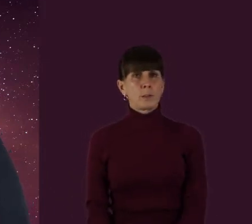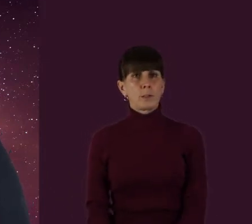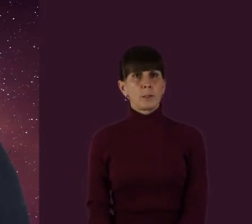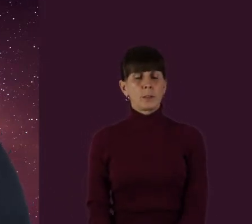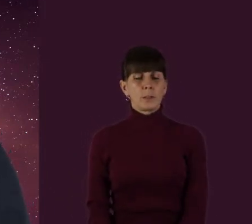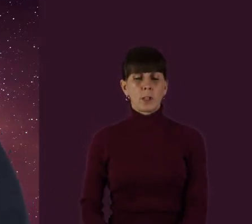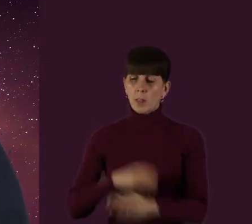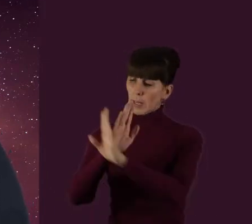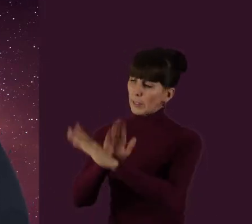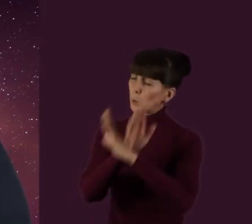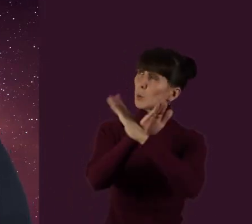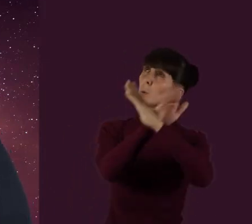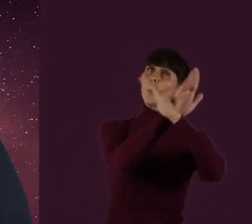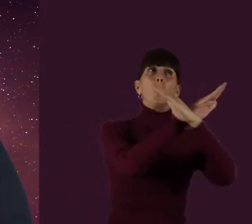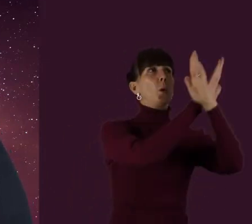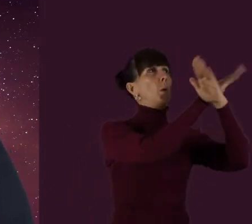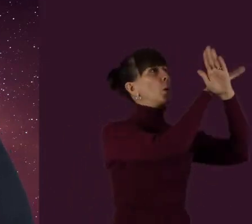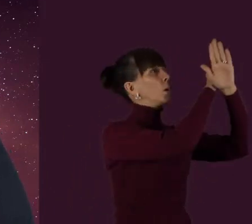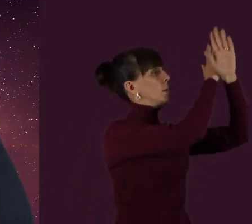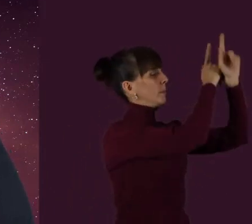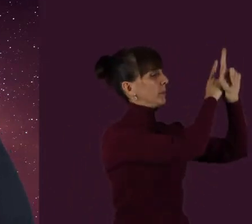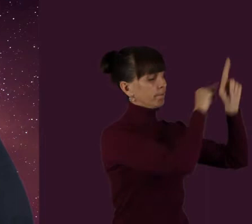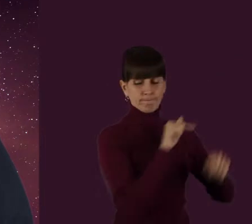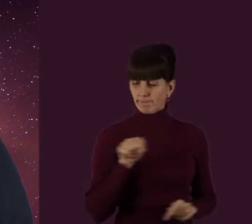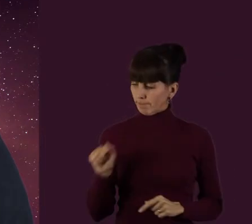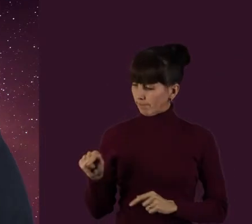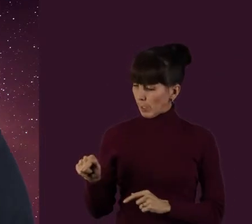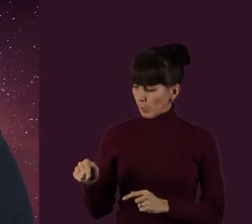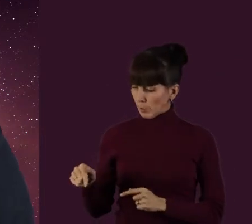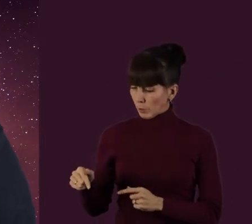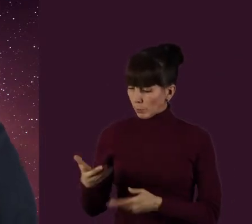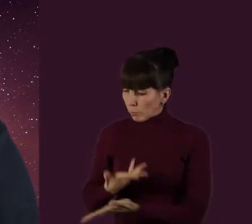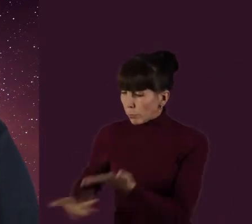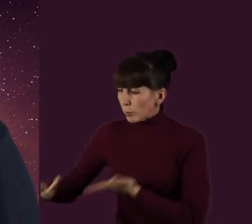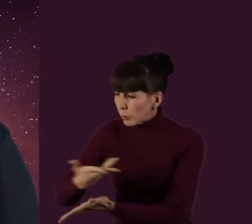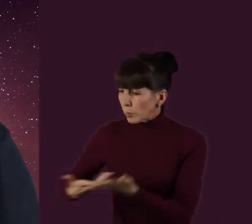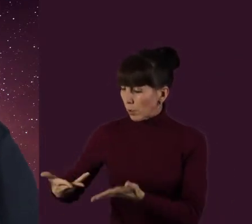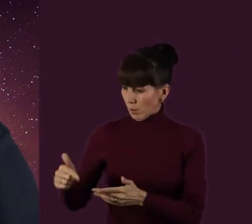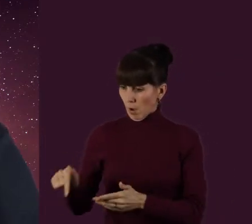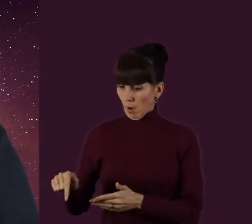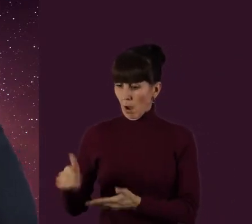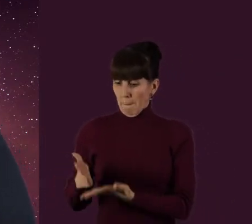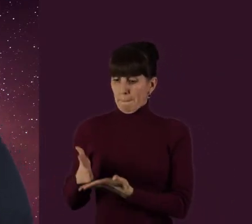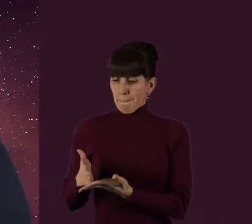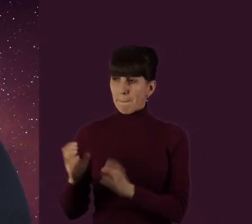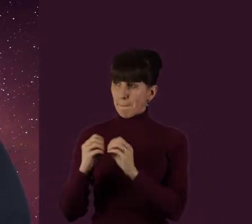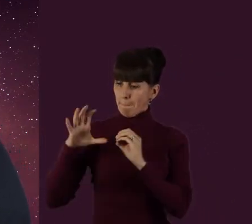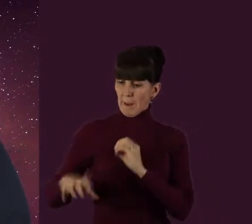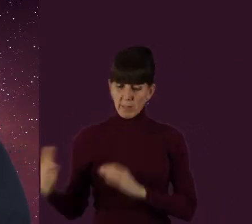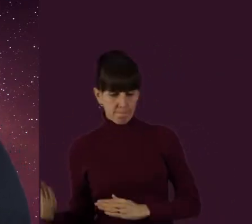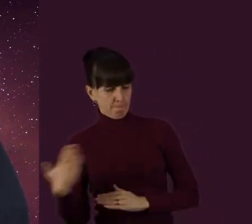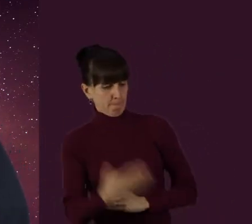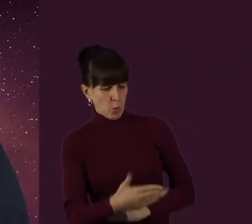When the angels had left them and gone into heaven, the shepherds said to one another, "Let's go to Bethlehem and see